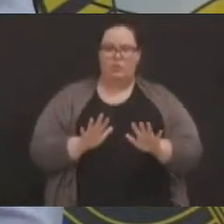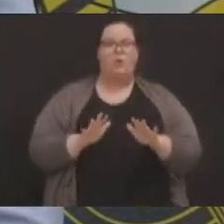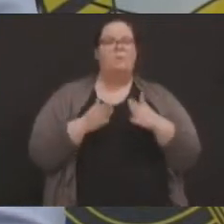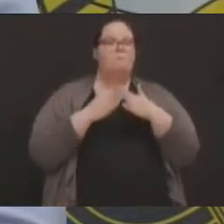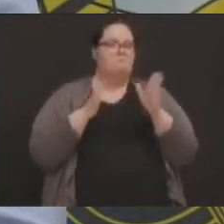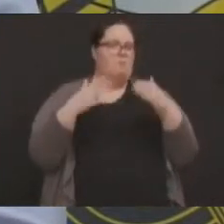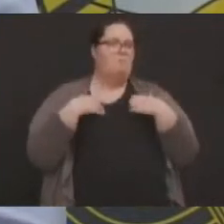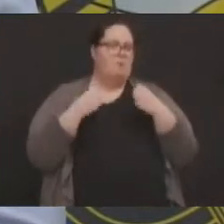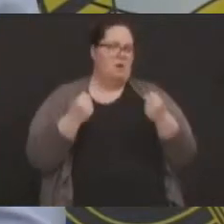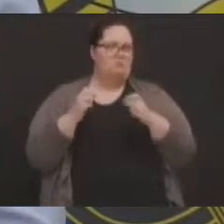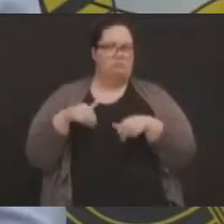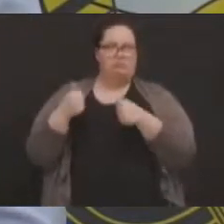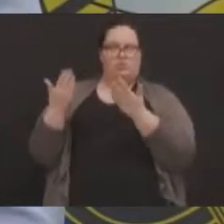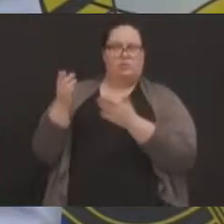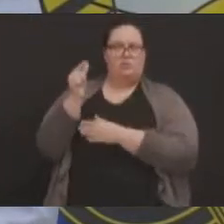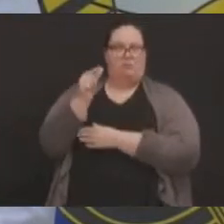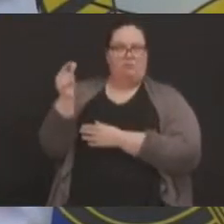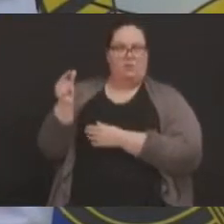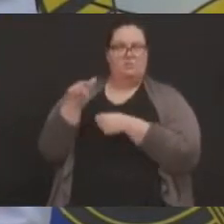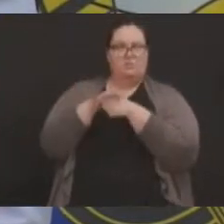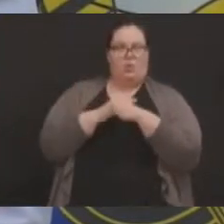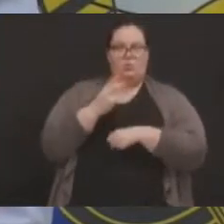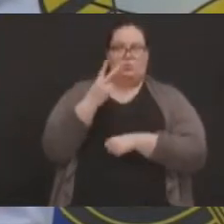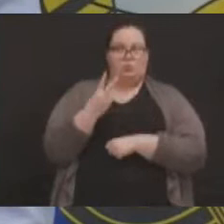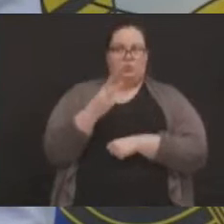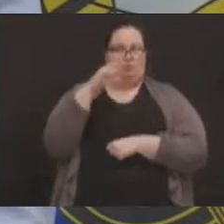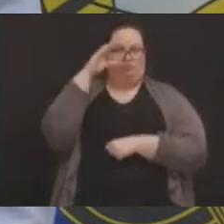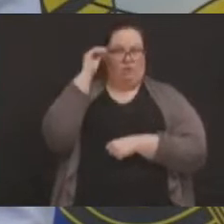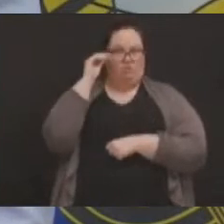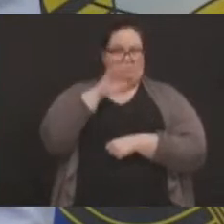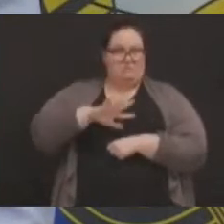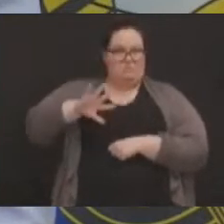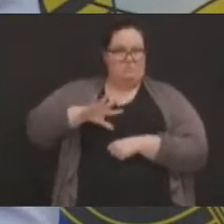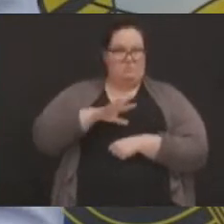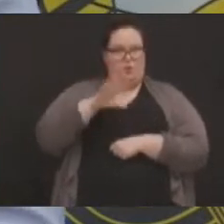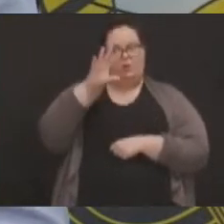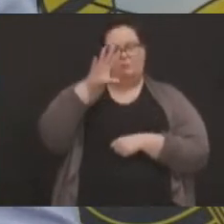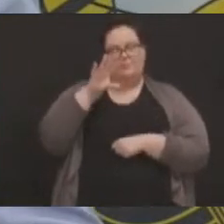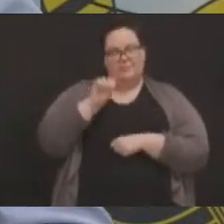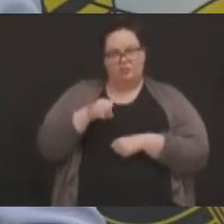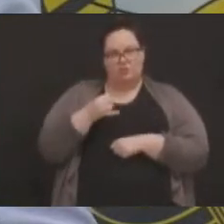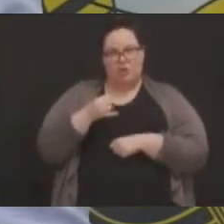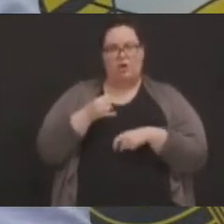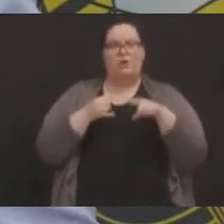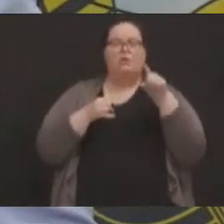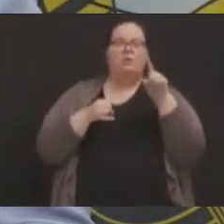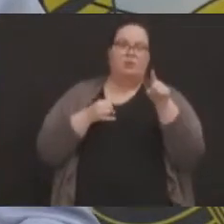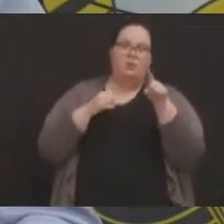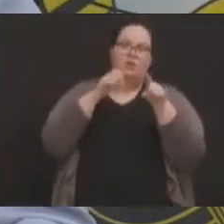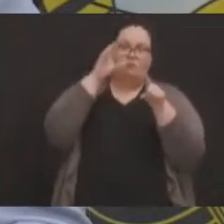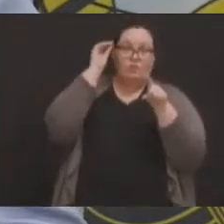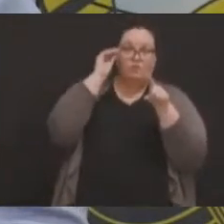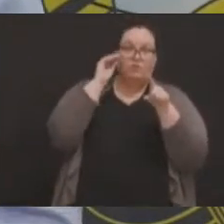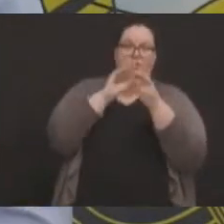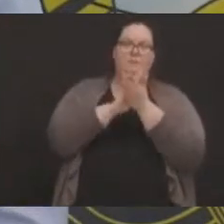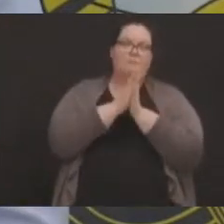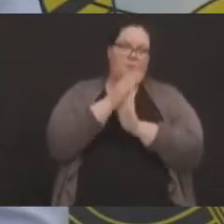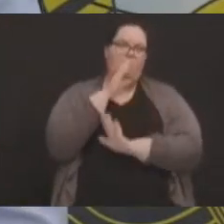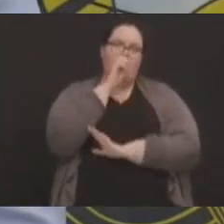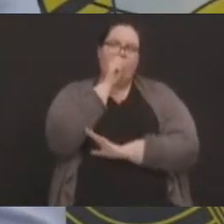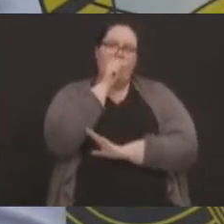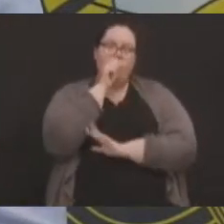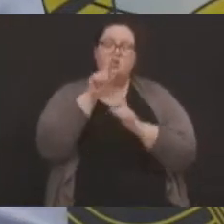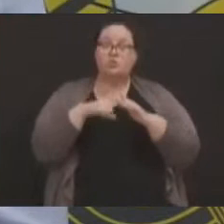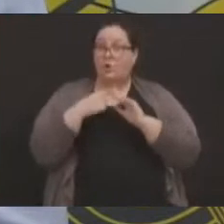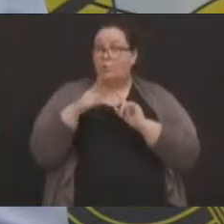at midnight on Tuesday. These zones will have stayed at the red alert level for a full week. This has allowed us to